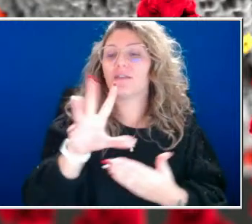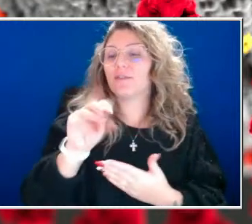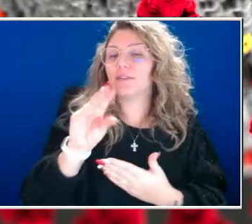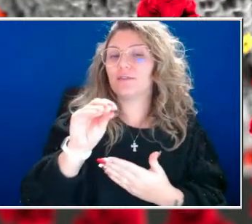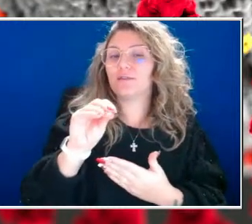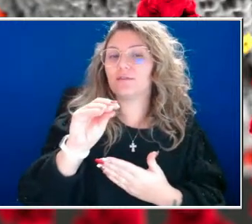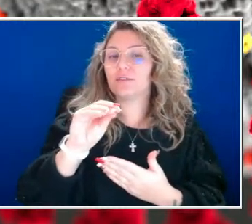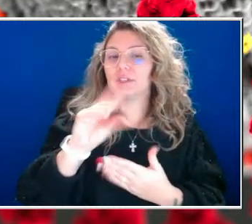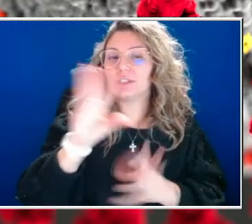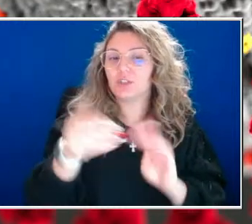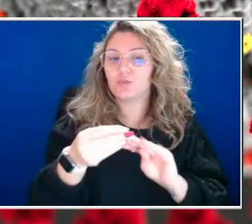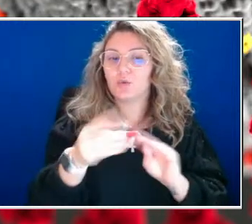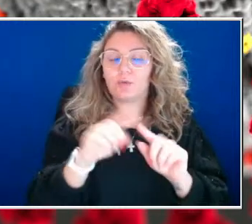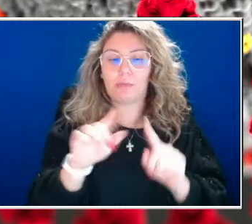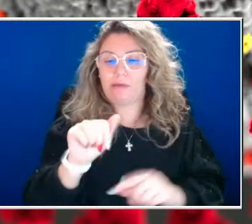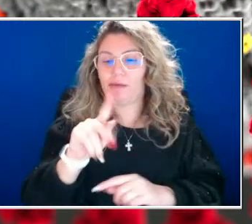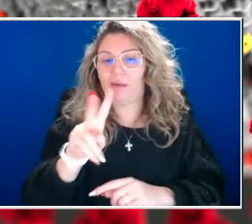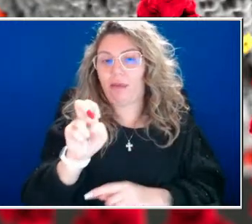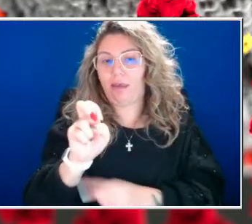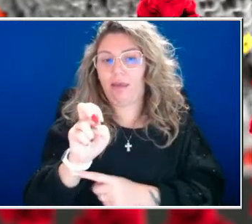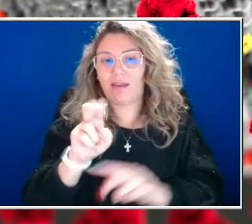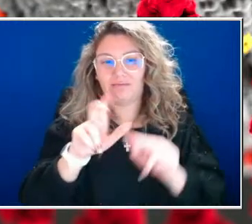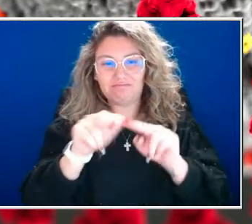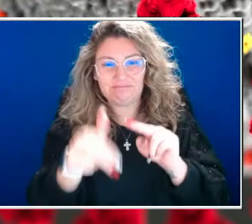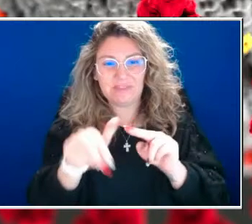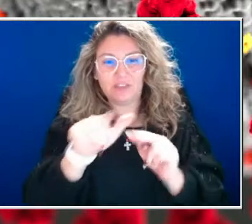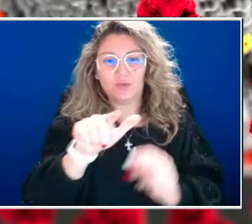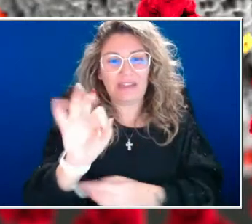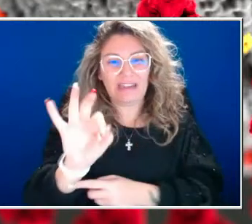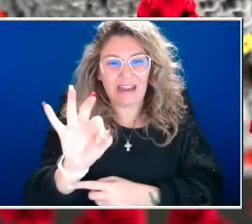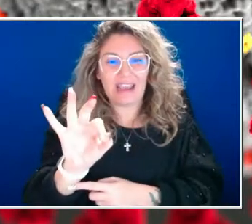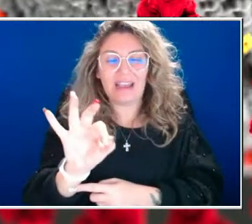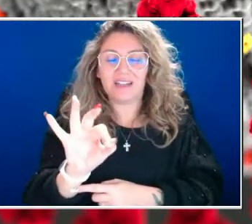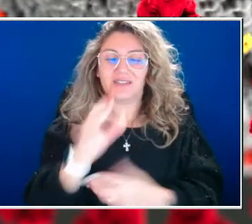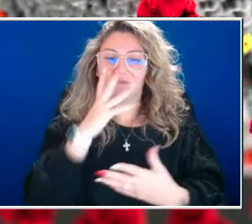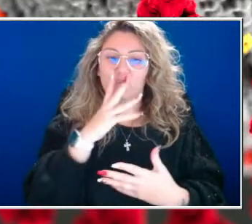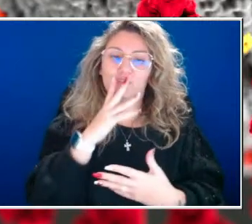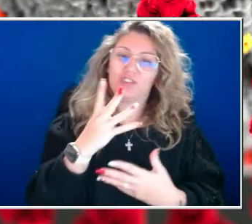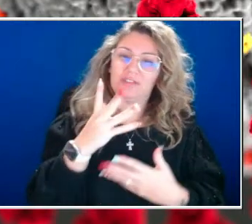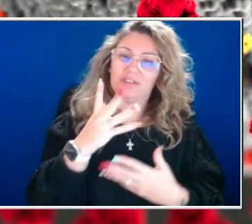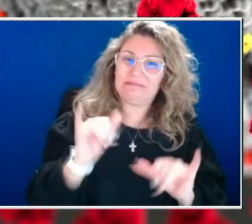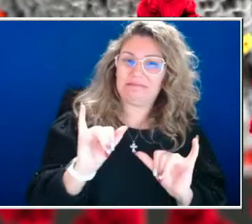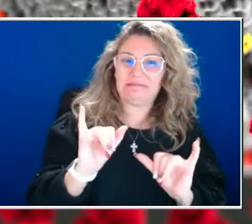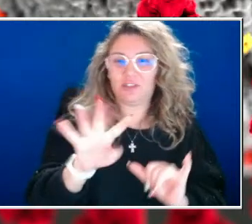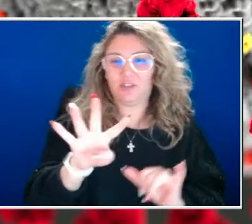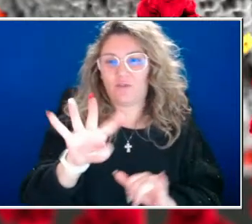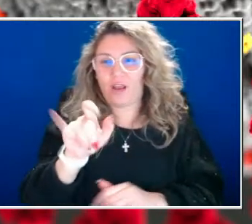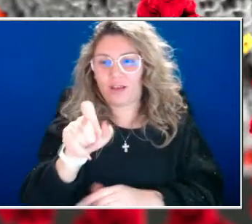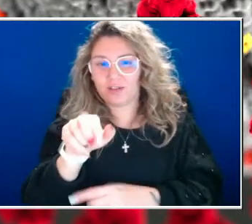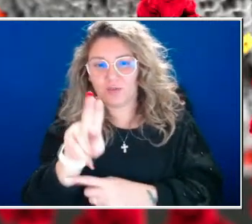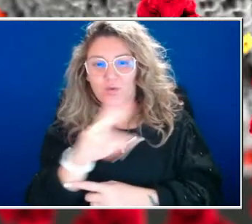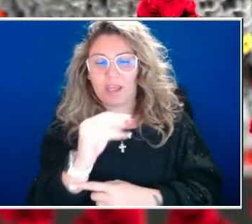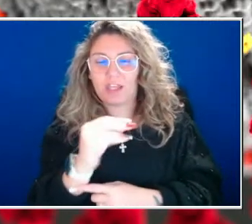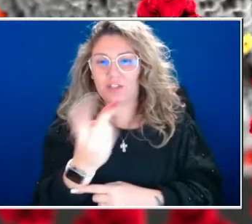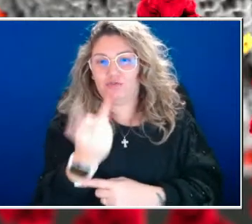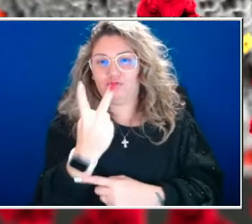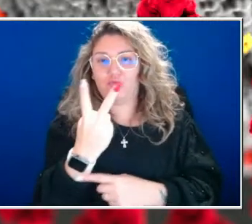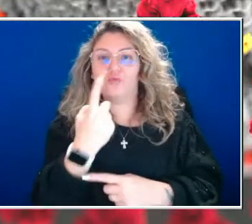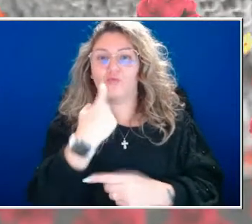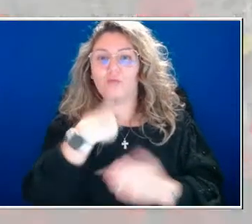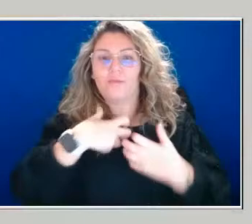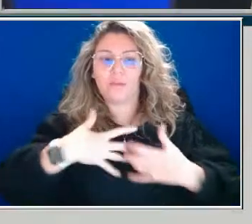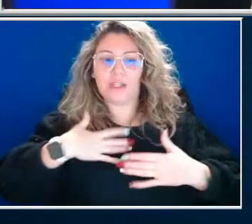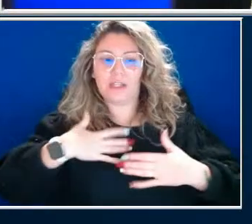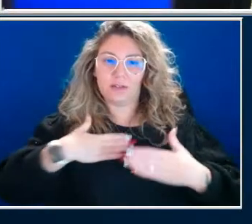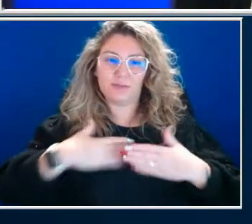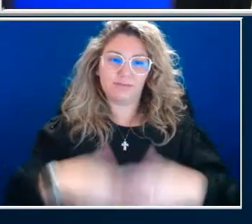actives down just a little bit, 29 active, unfortunately still 4 in the ICU and 2 on the ventilator as well. All